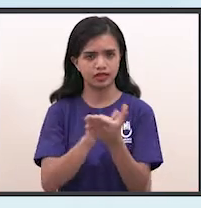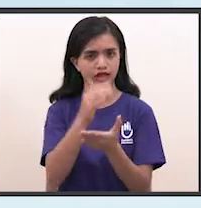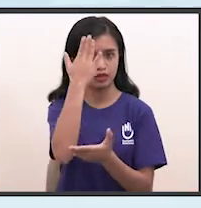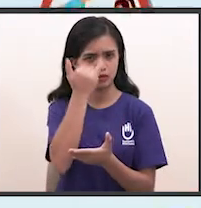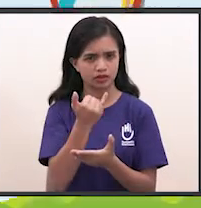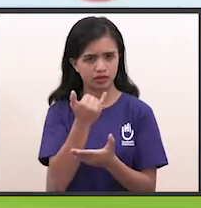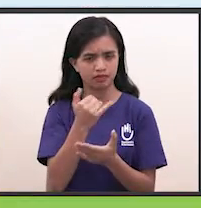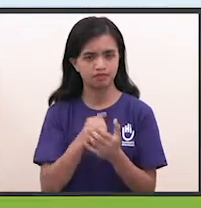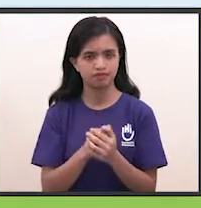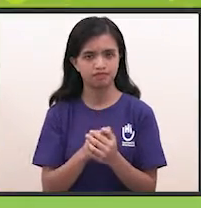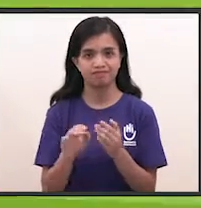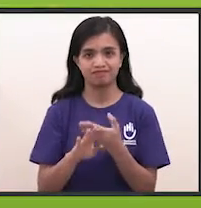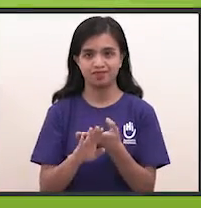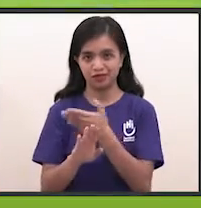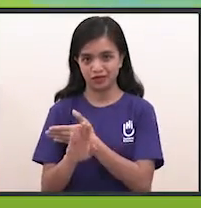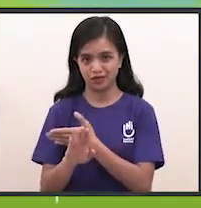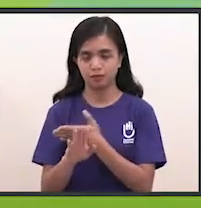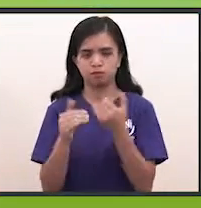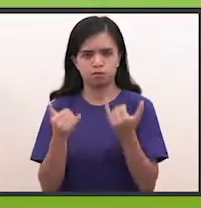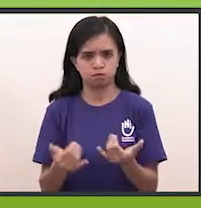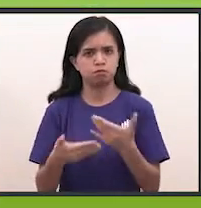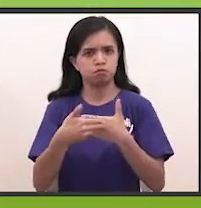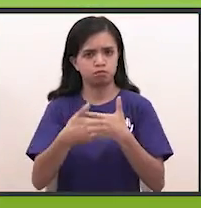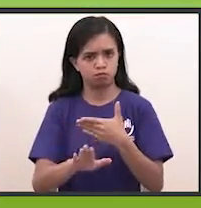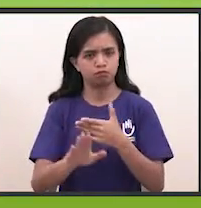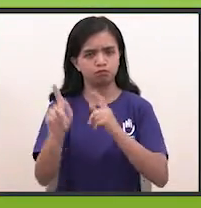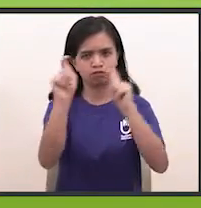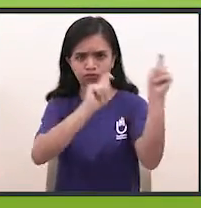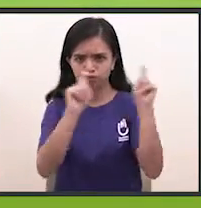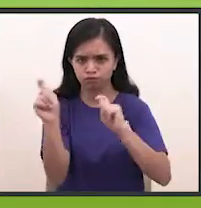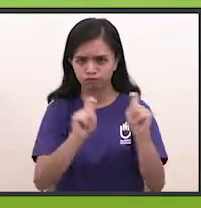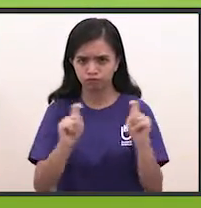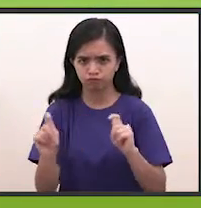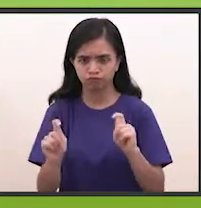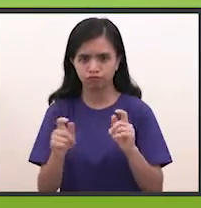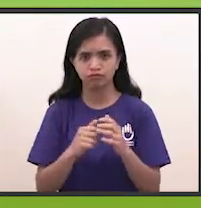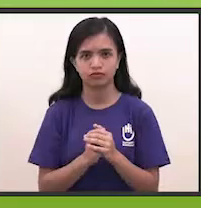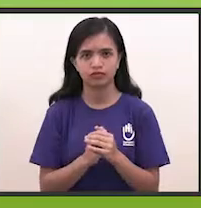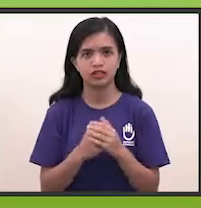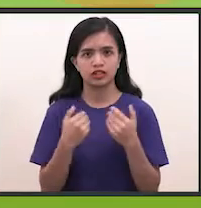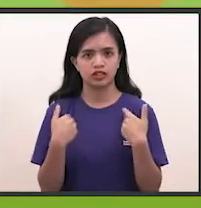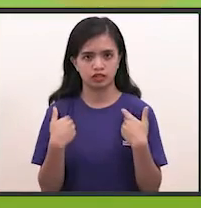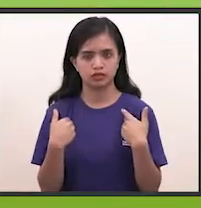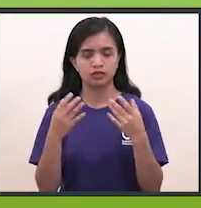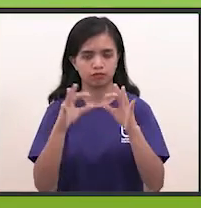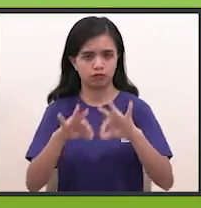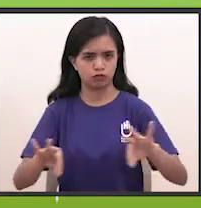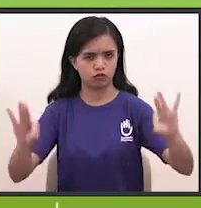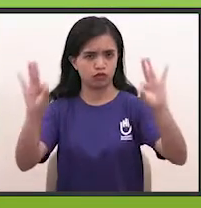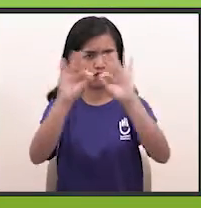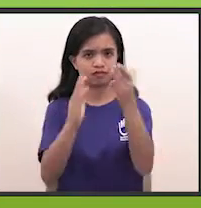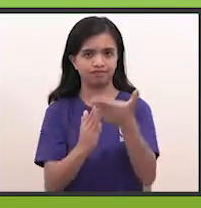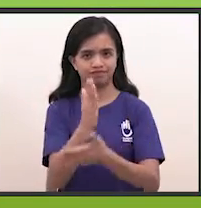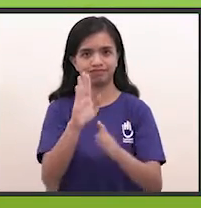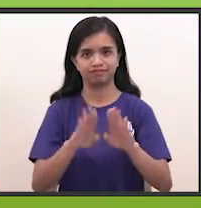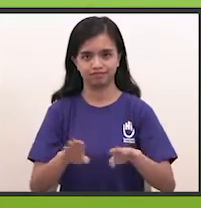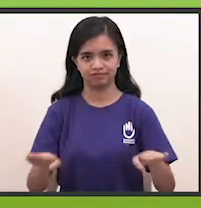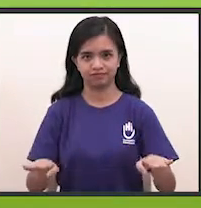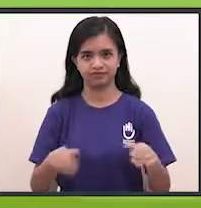That is why, before, during, and after a disaster, we value your rights as children.